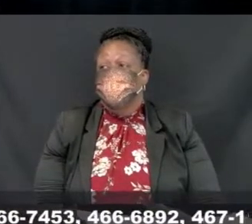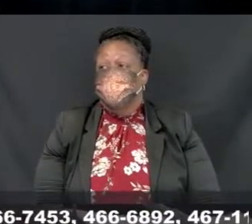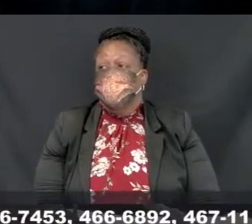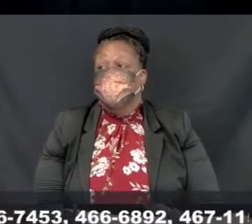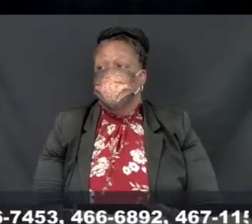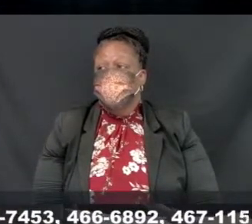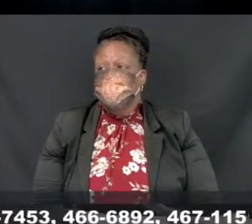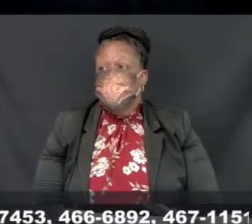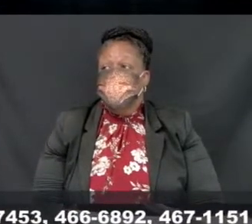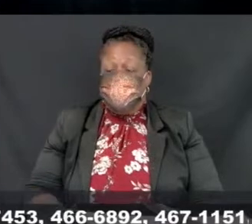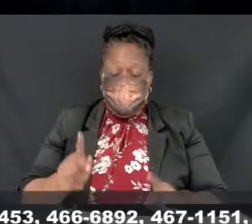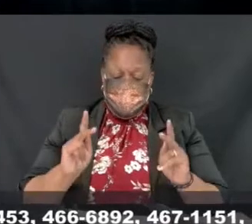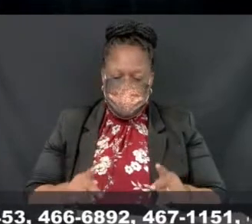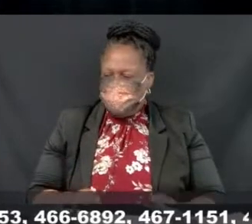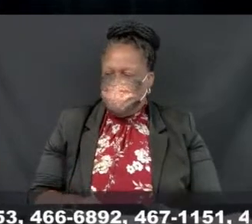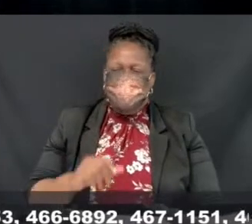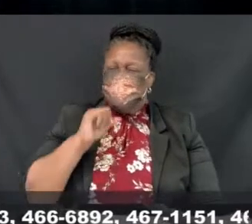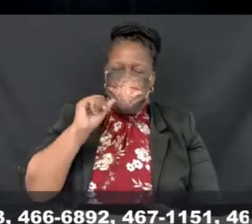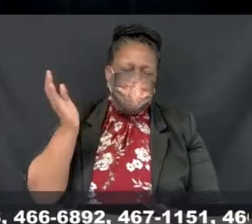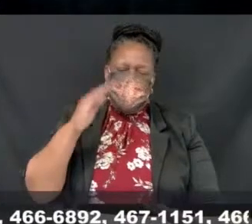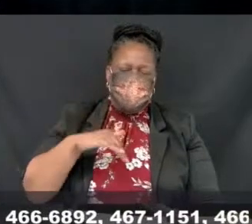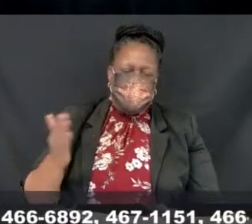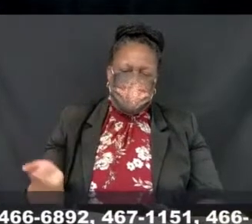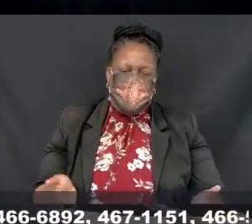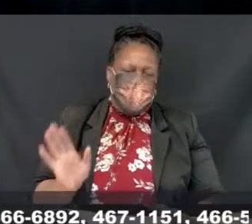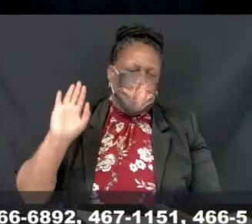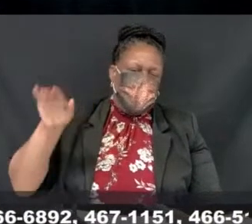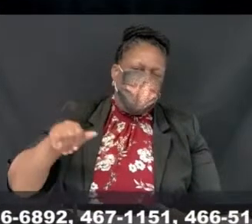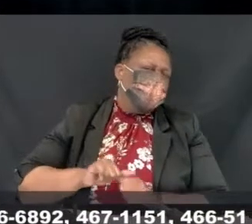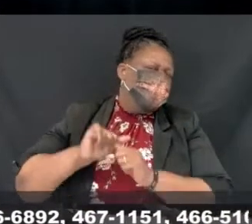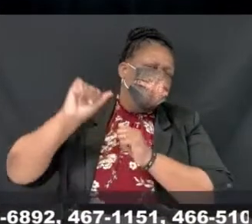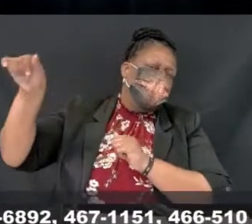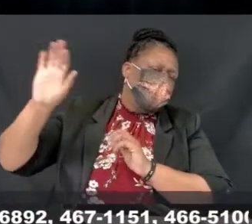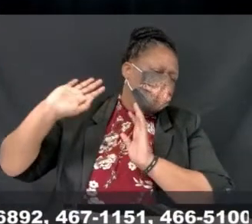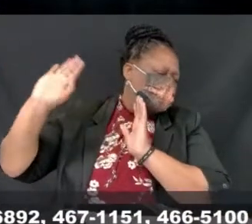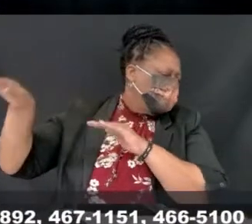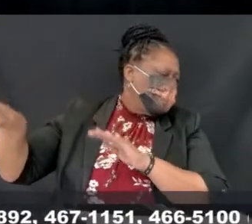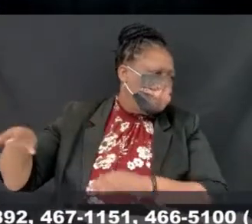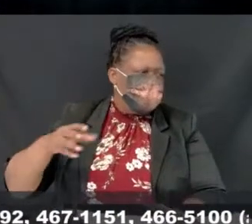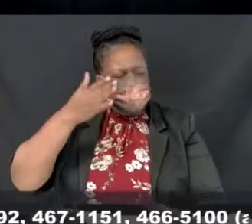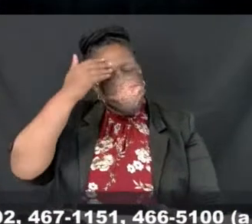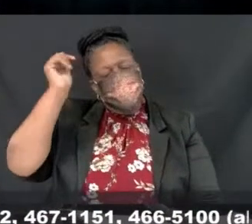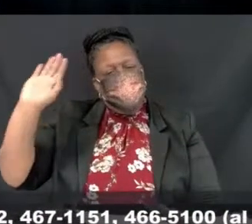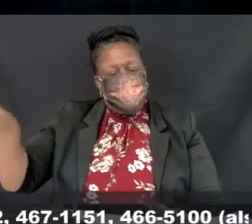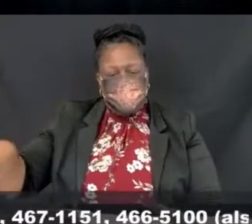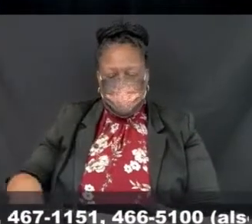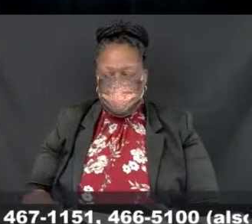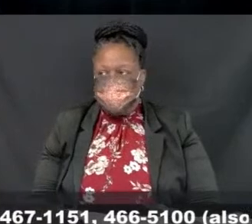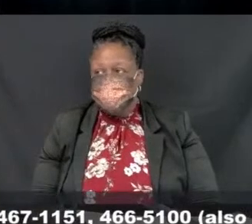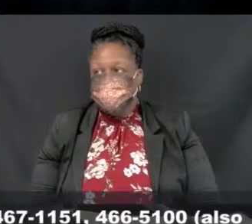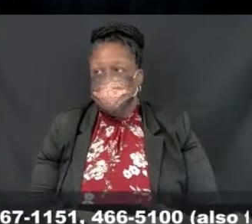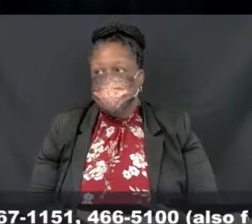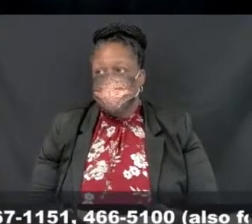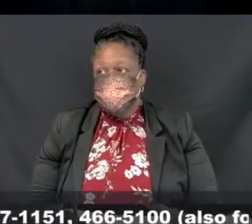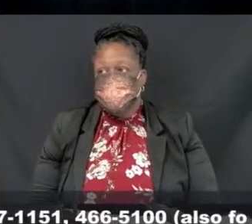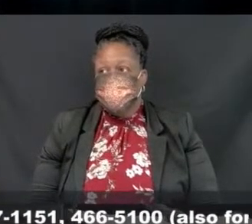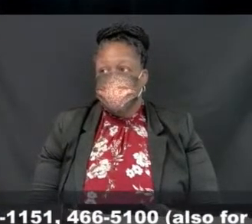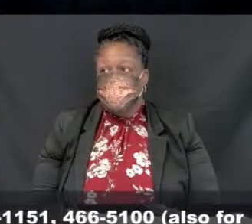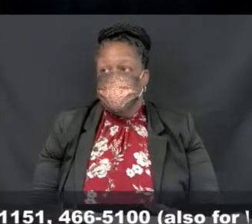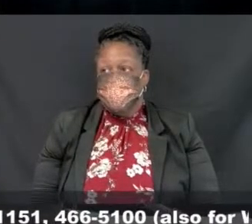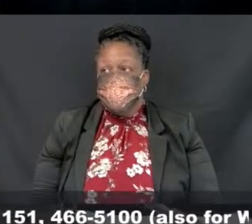going to reach in our area, it was too far. Then we told the facilitator from CAFA